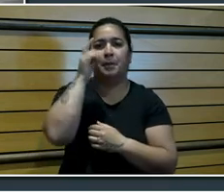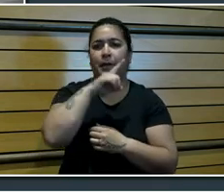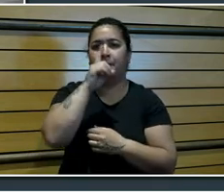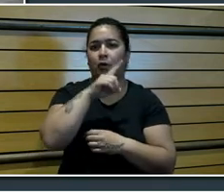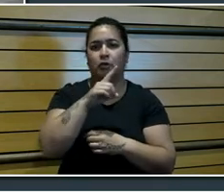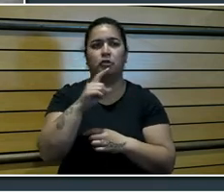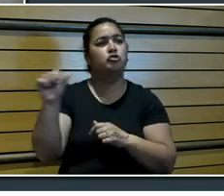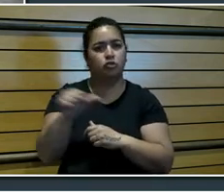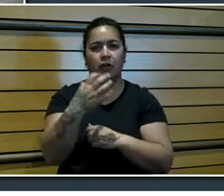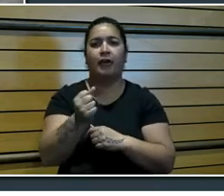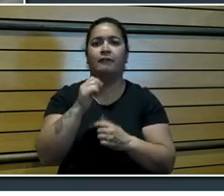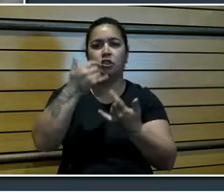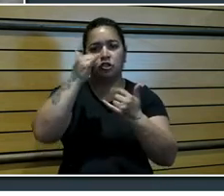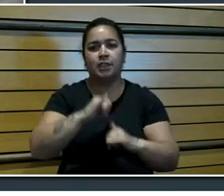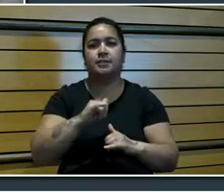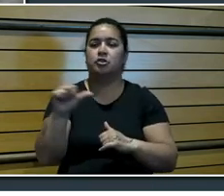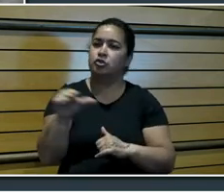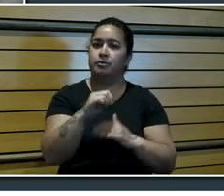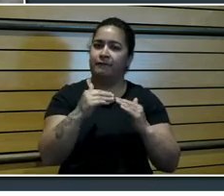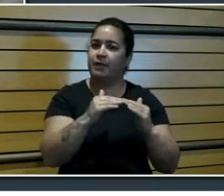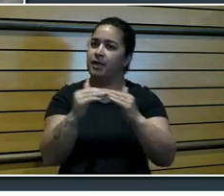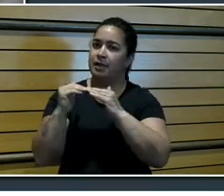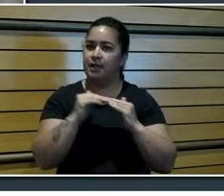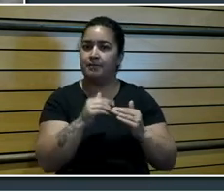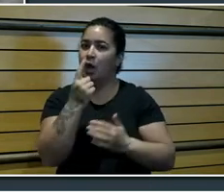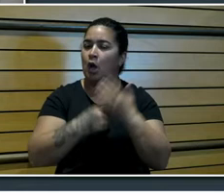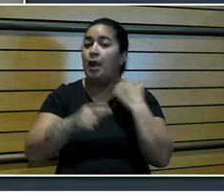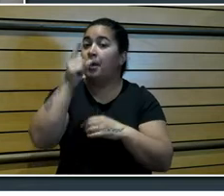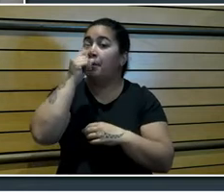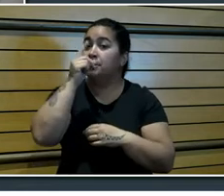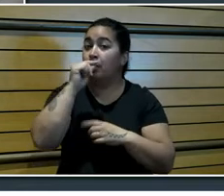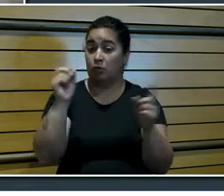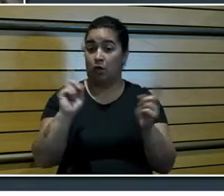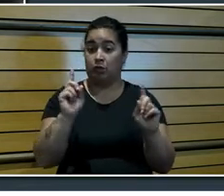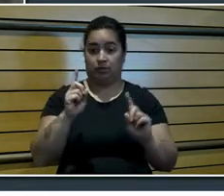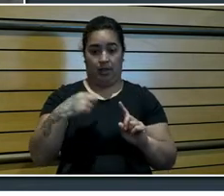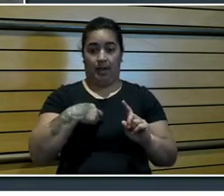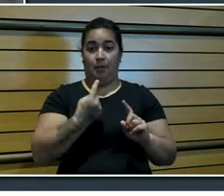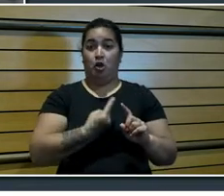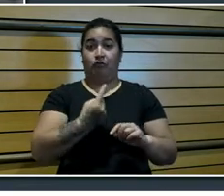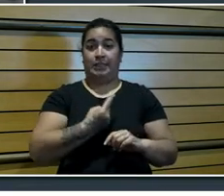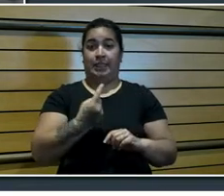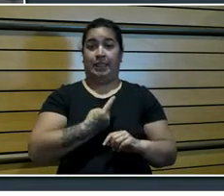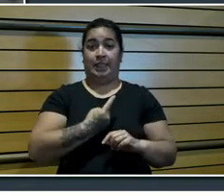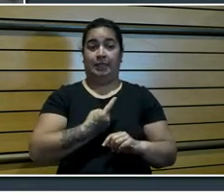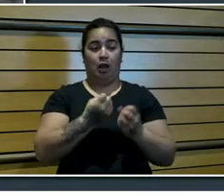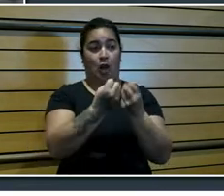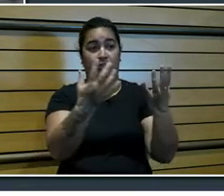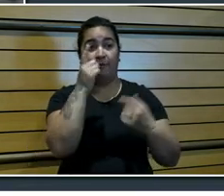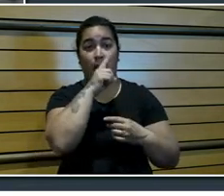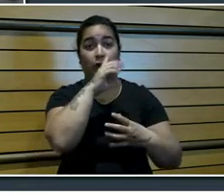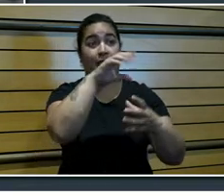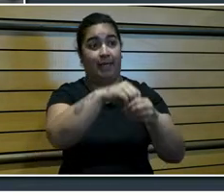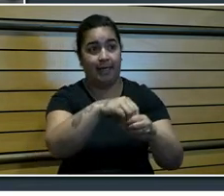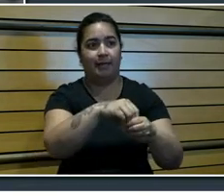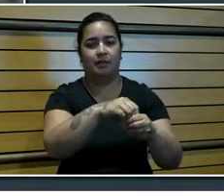homeland. This was only possible because, being in a minority in a Pākehā-dominated government system, local and national, they could not